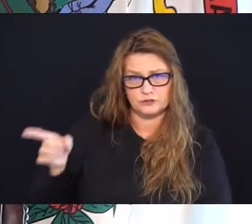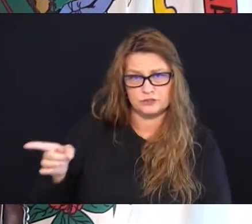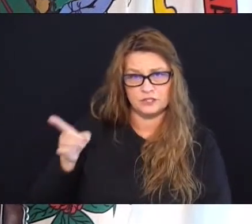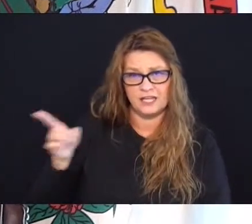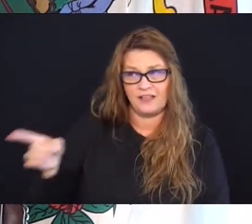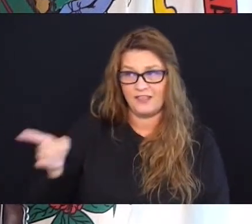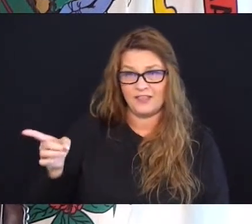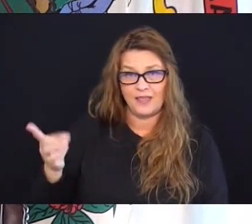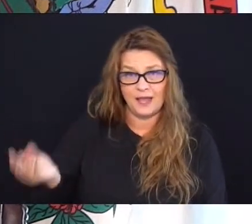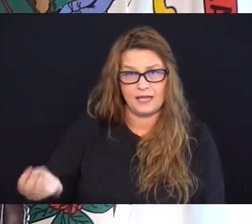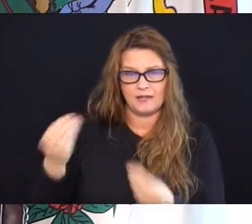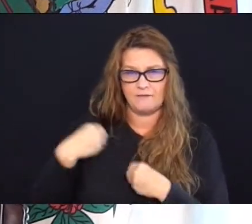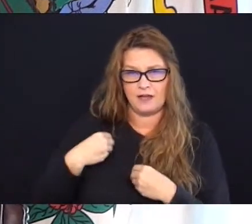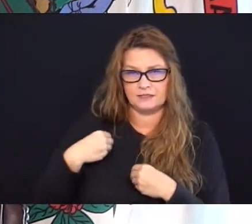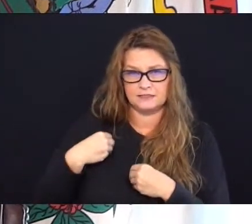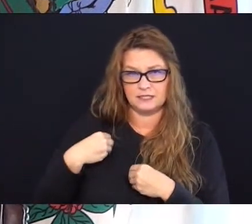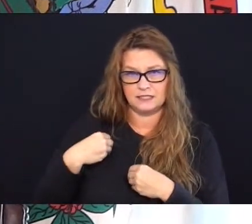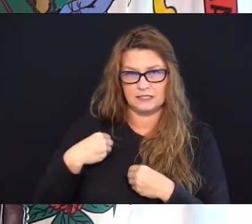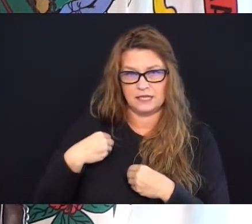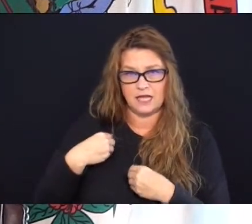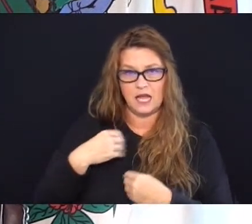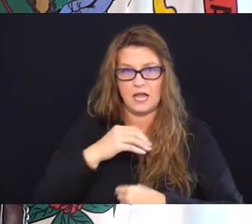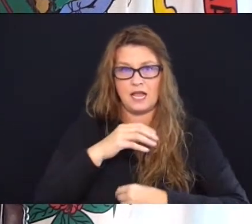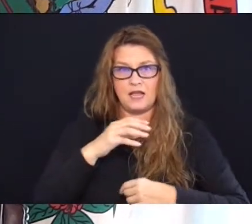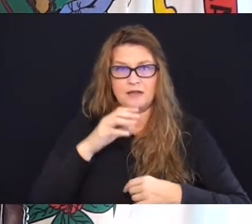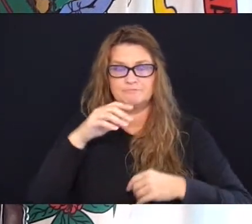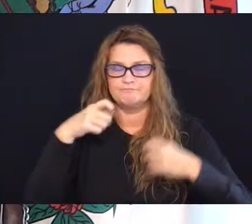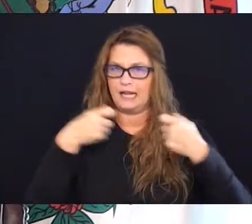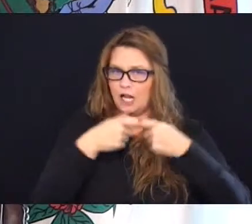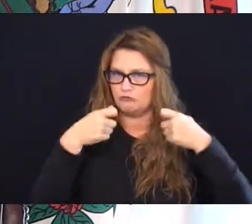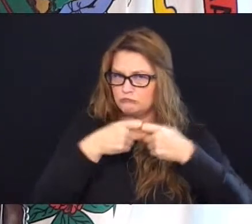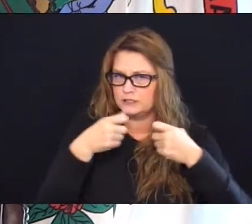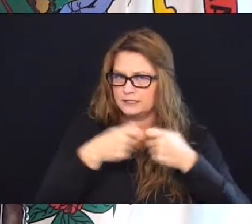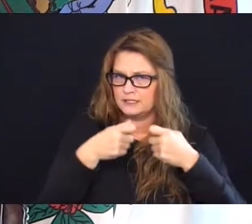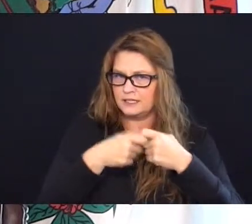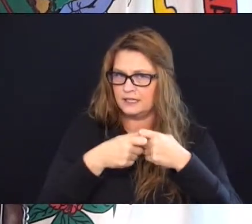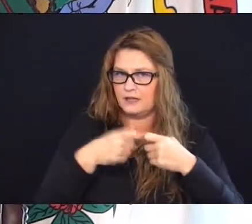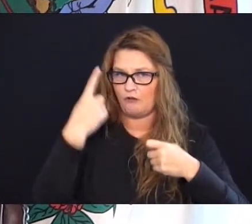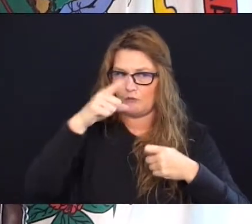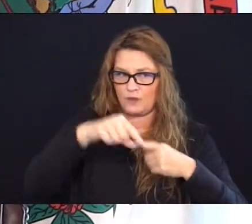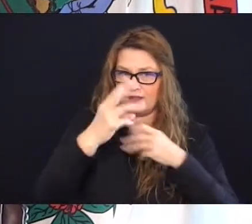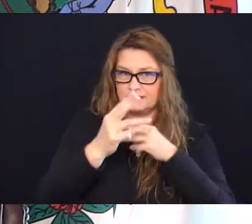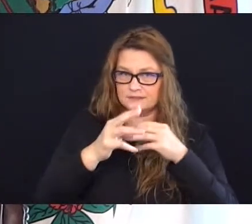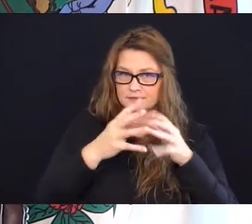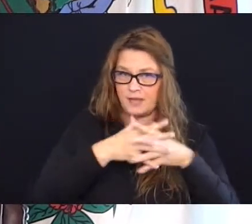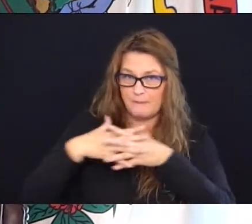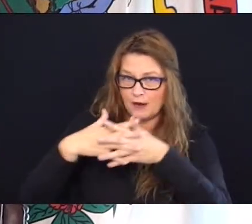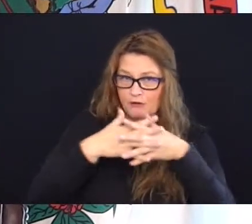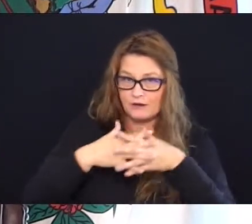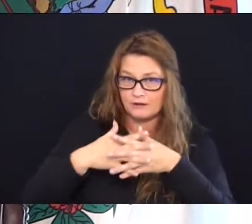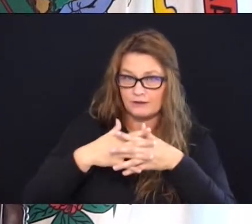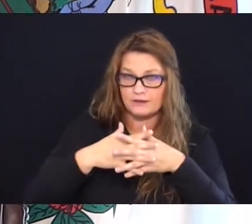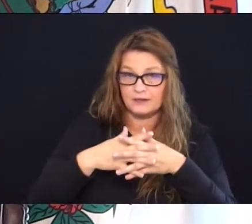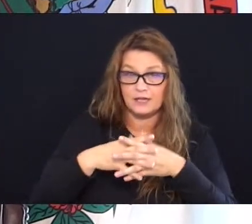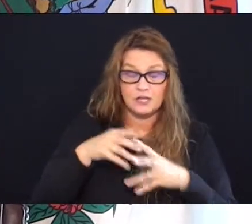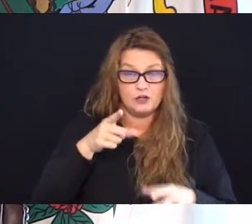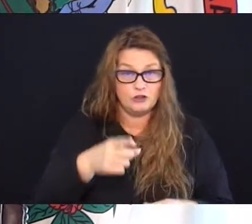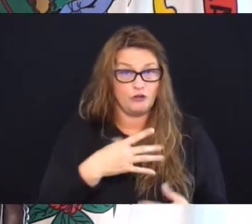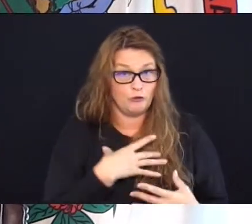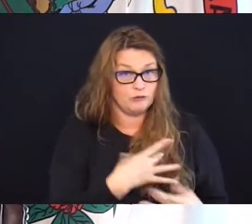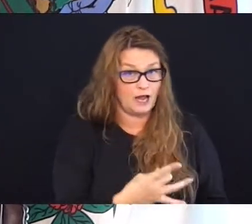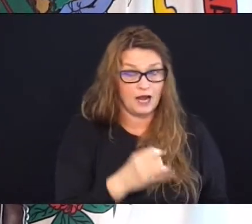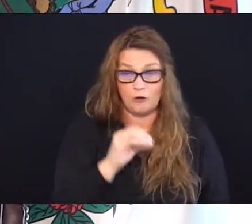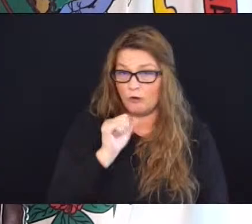this nation, period. And those very people, absolutely, like it or not like it,